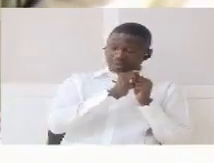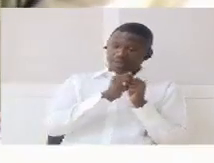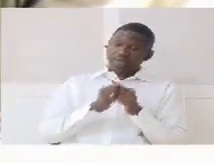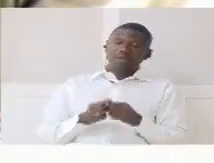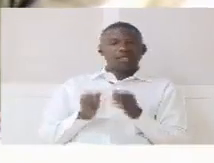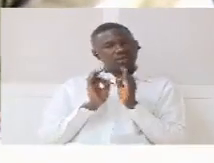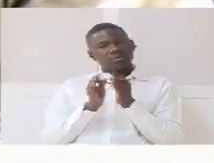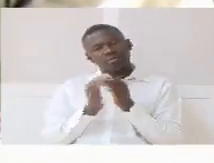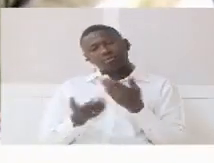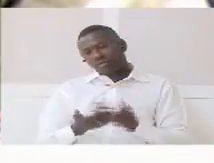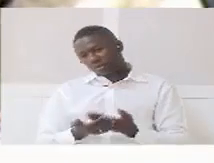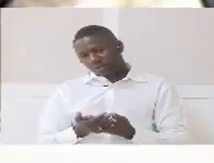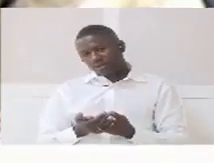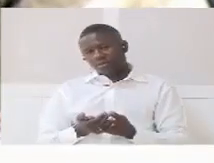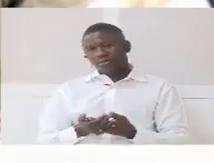You tell the other prisoner.